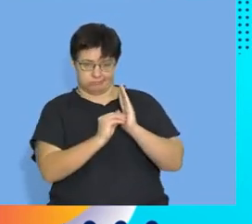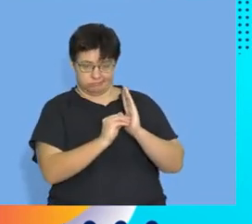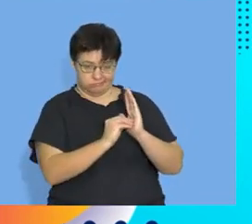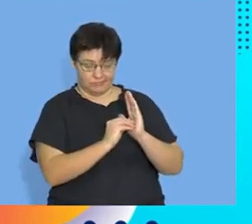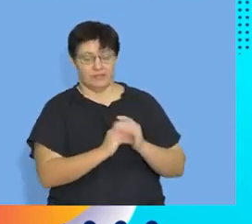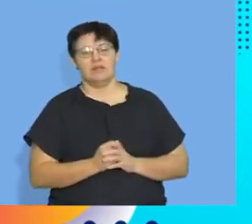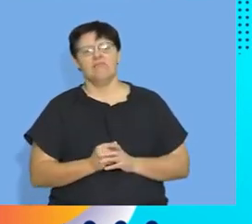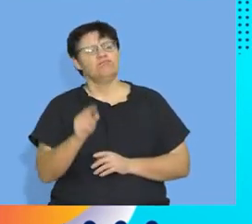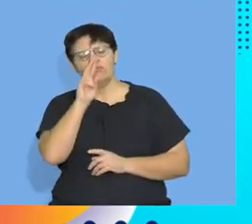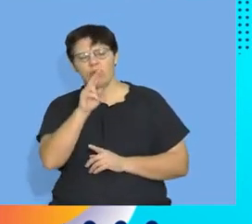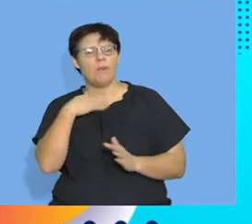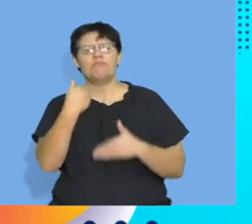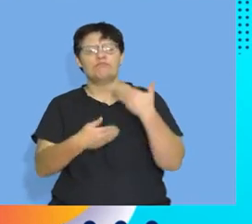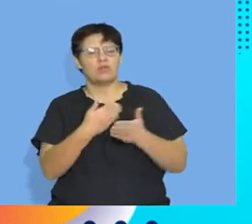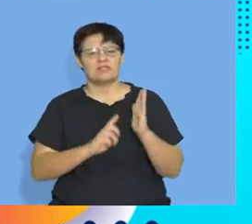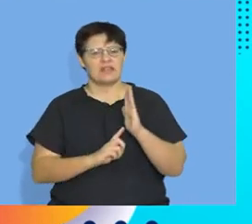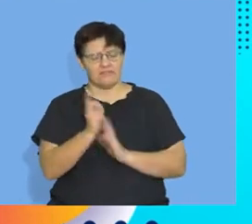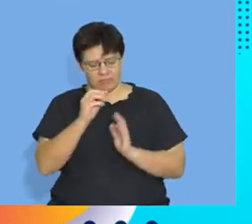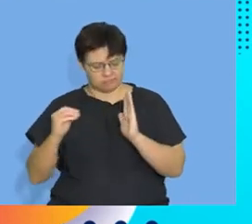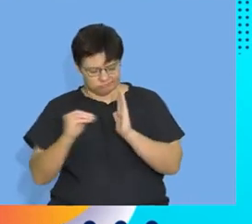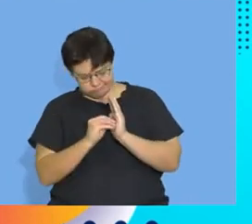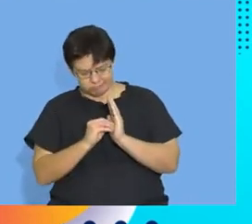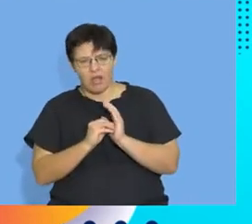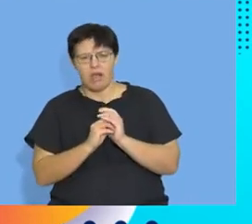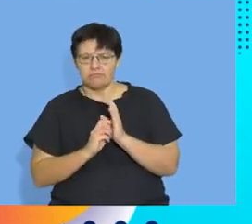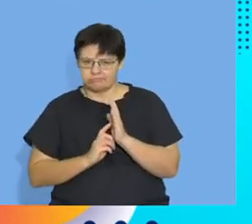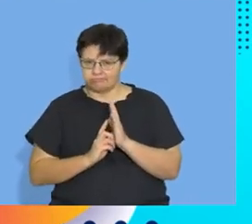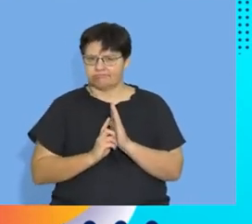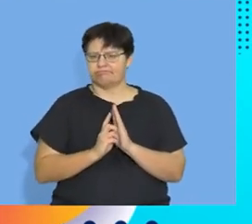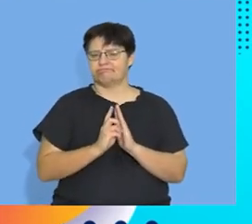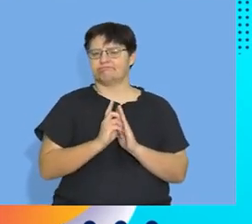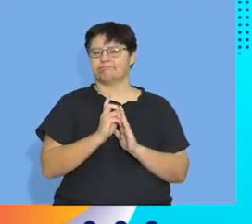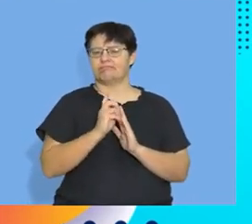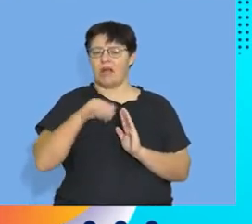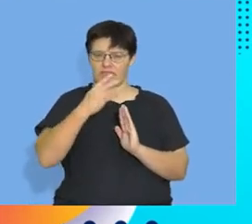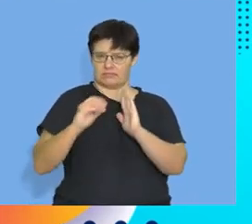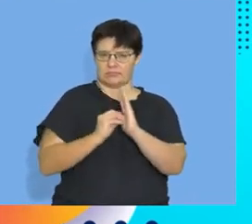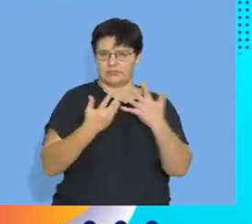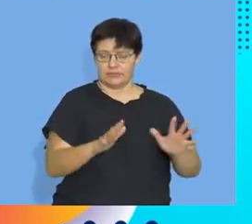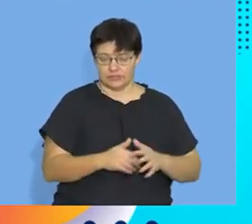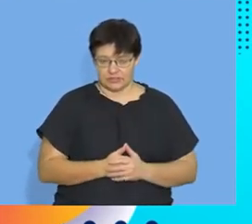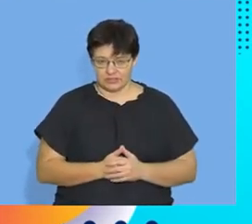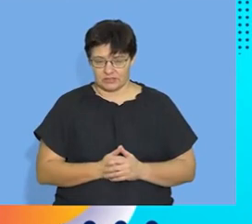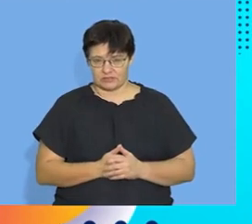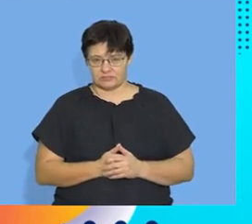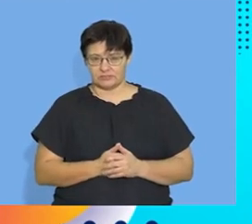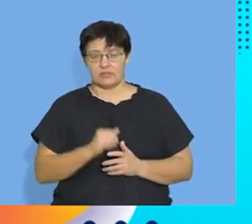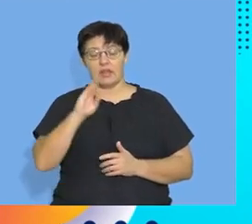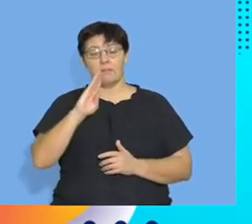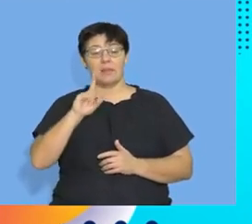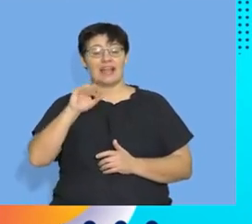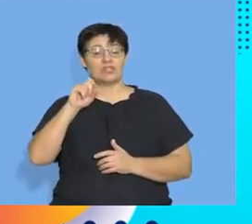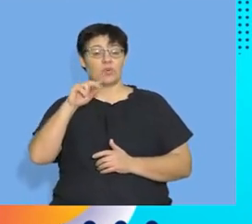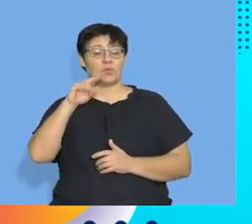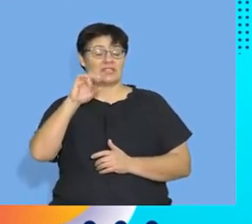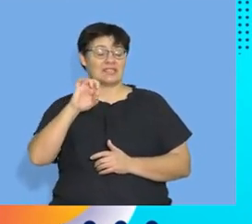to understand what is the process of development of that zygote after it's implanted. So we know that blastocyst has